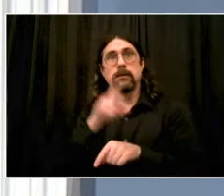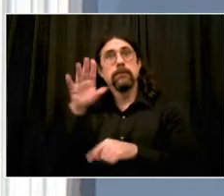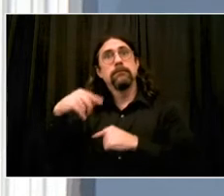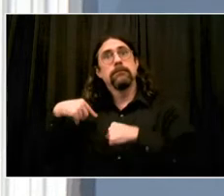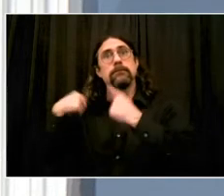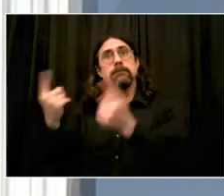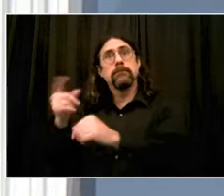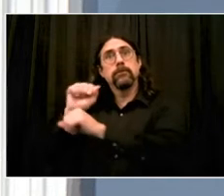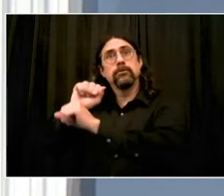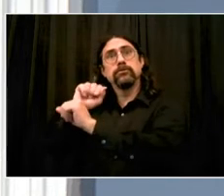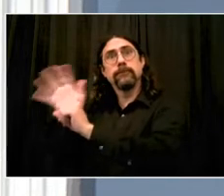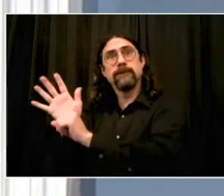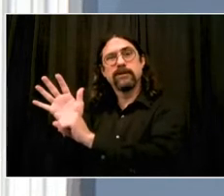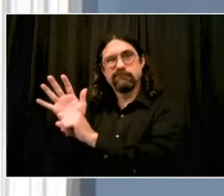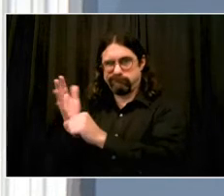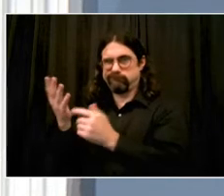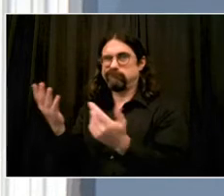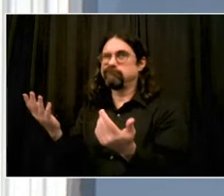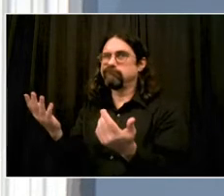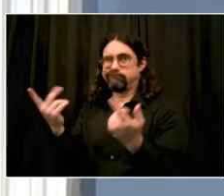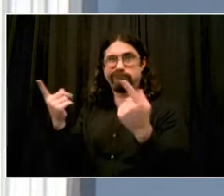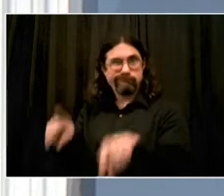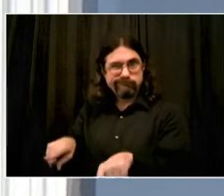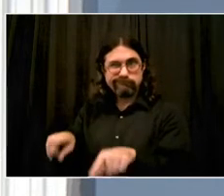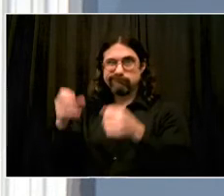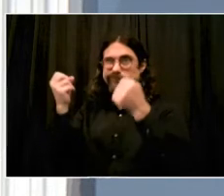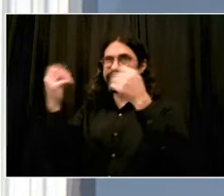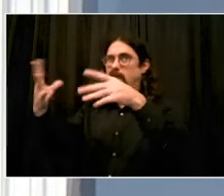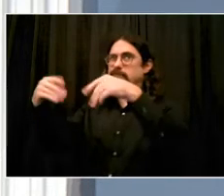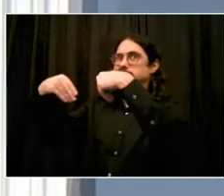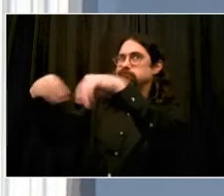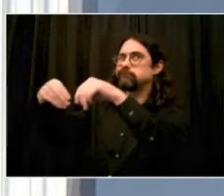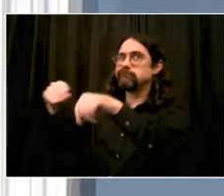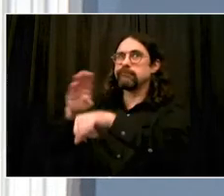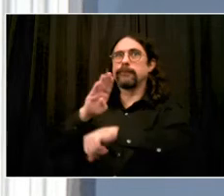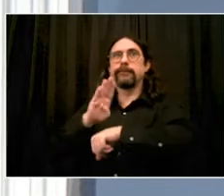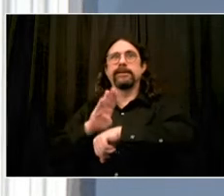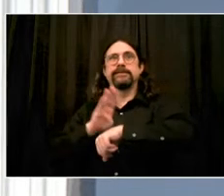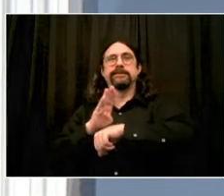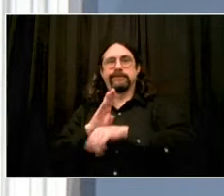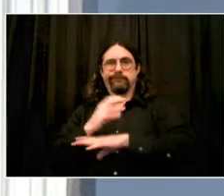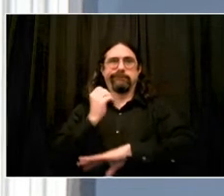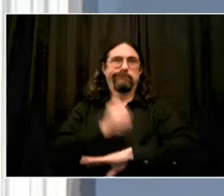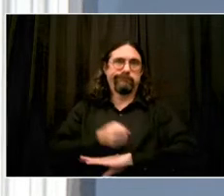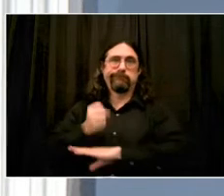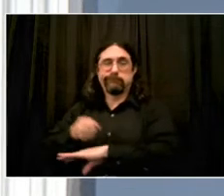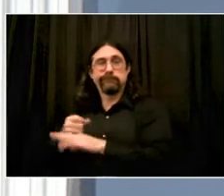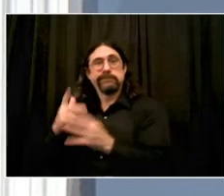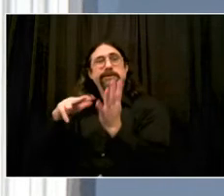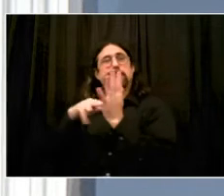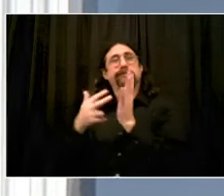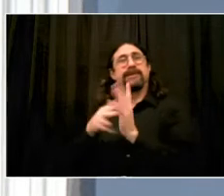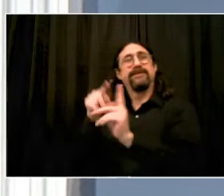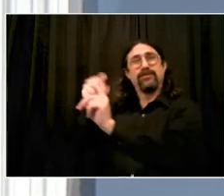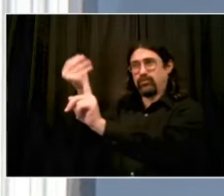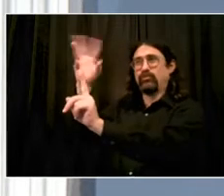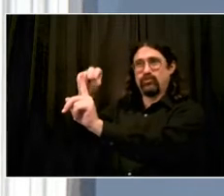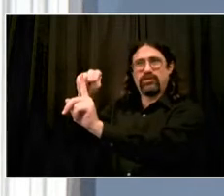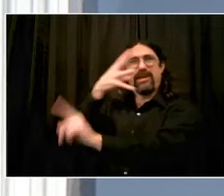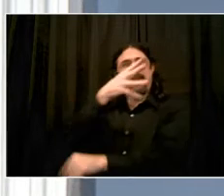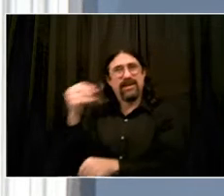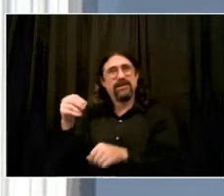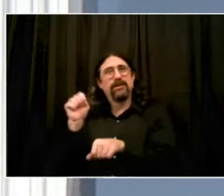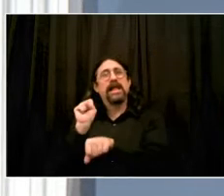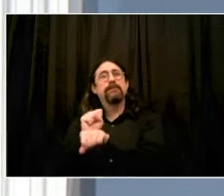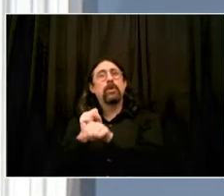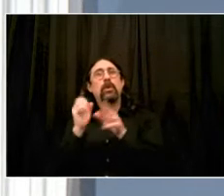this, but workers of color have been especially hard hit. Closures due to COVID-19 come on top of a looming